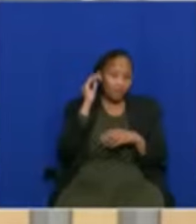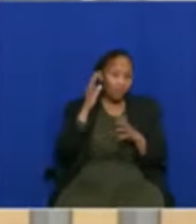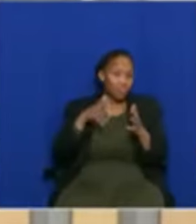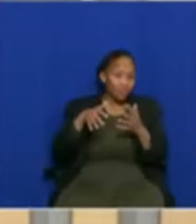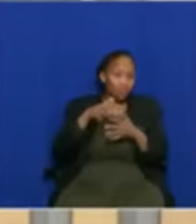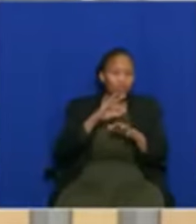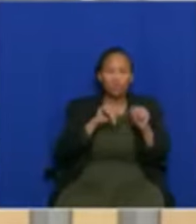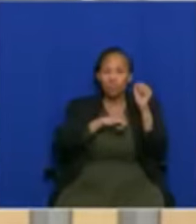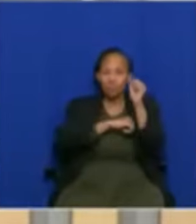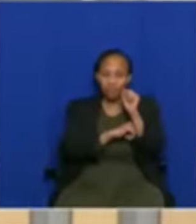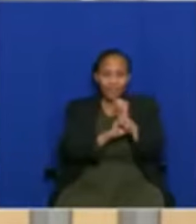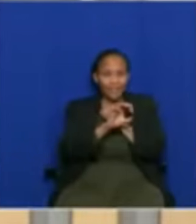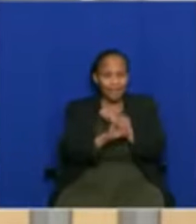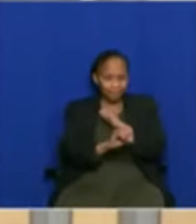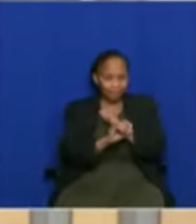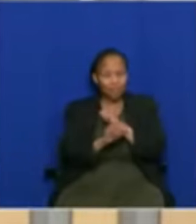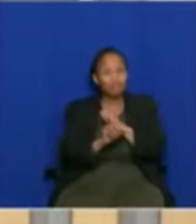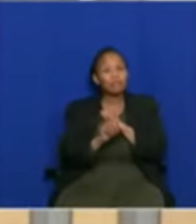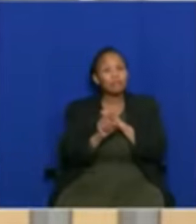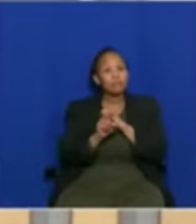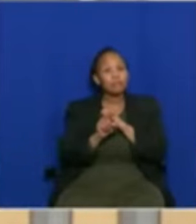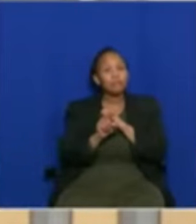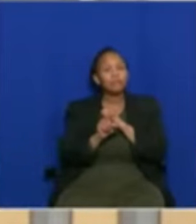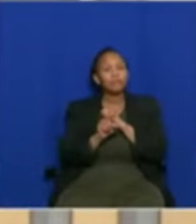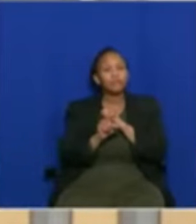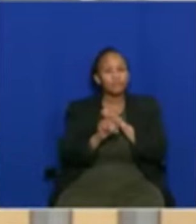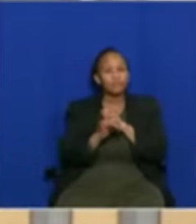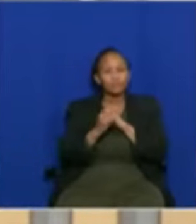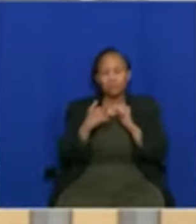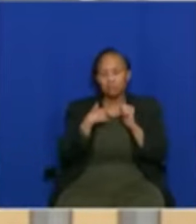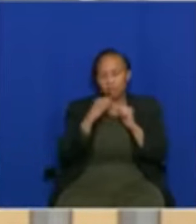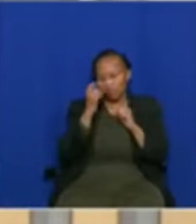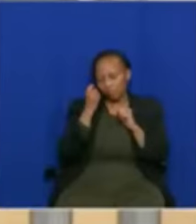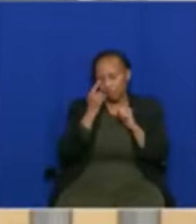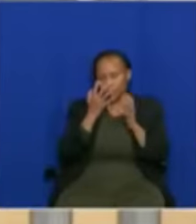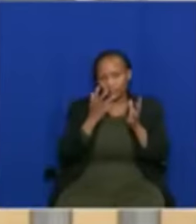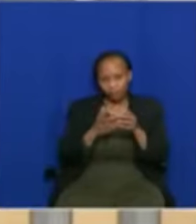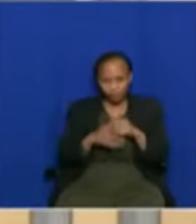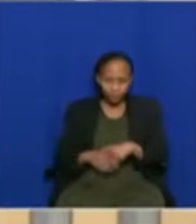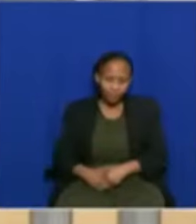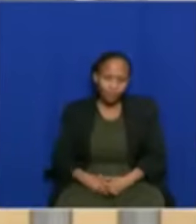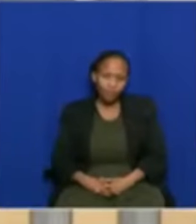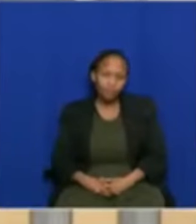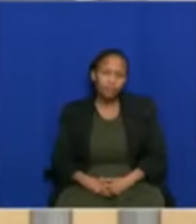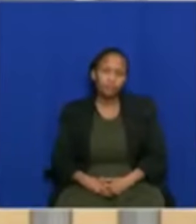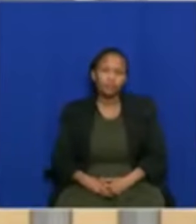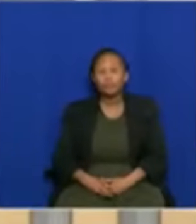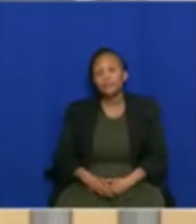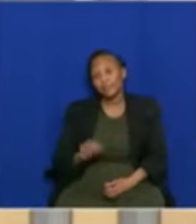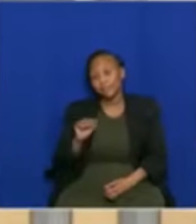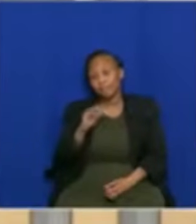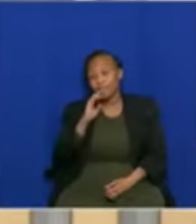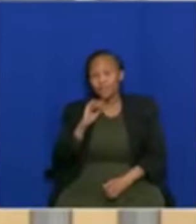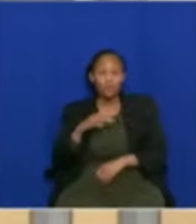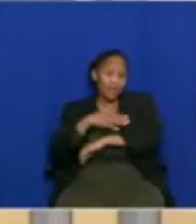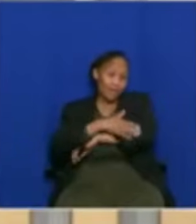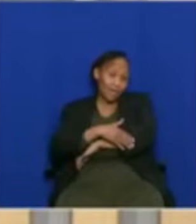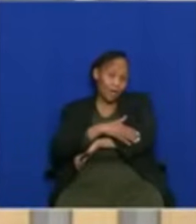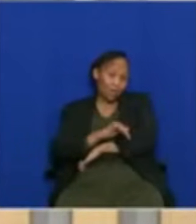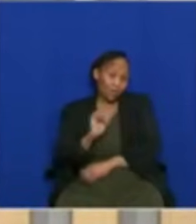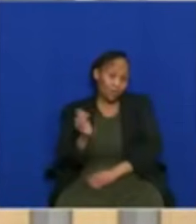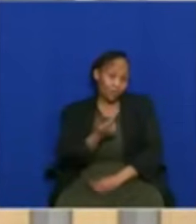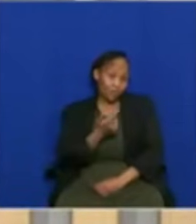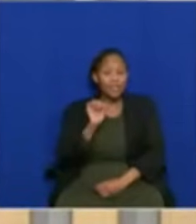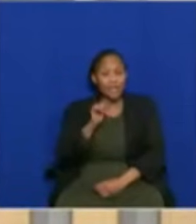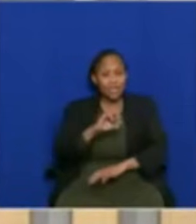accounts, that's the way I understand it. Yes. And also across the country. Yes, there's 9 provinces. So that's what he had